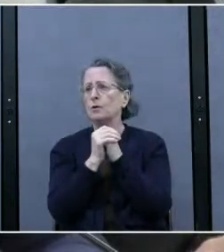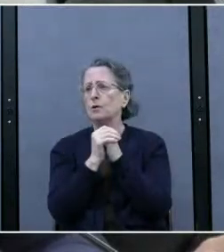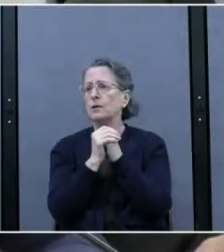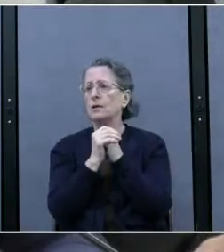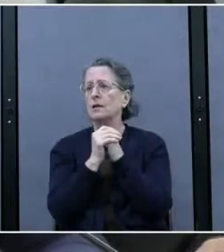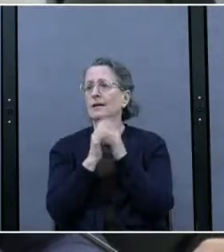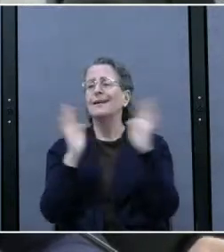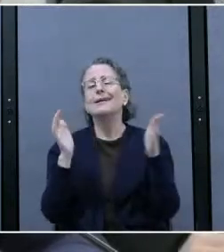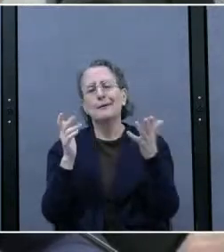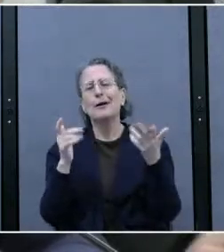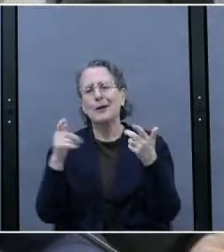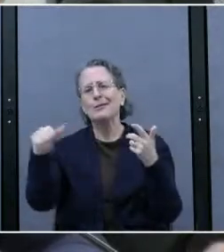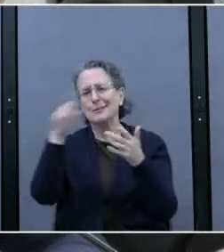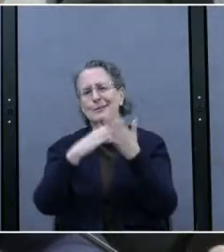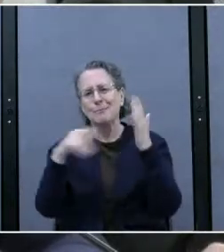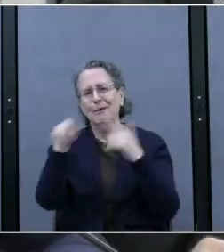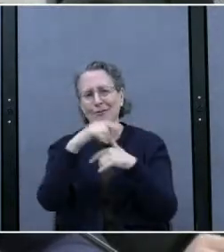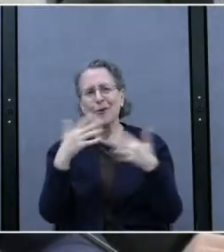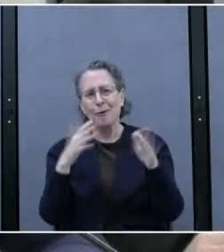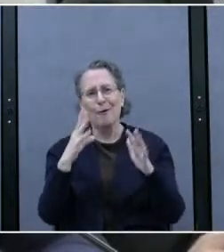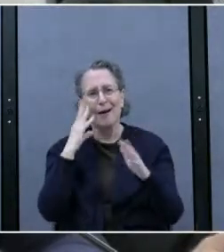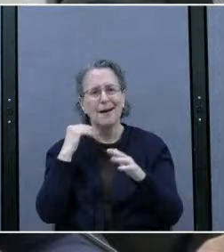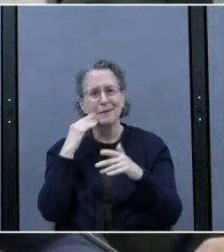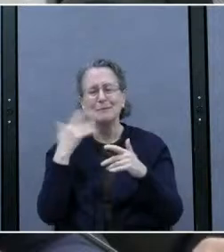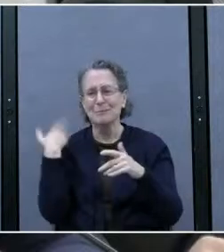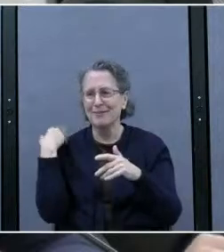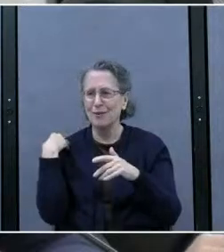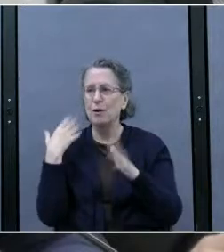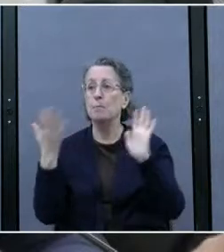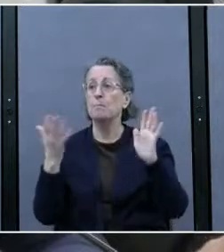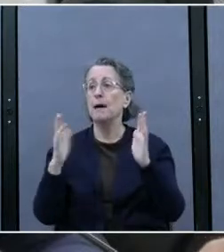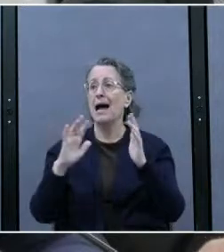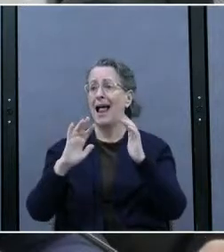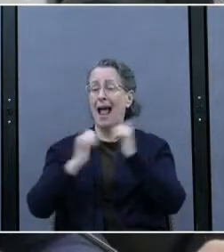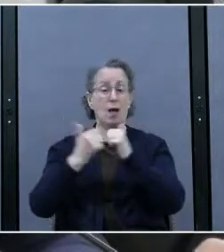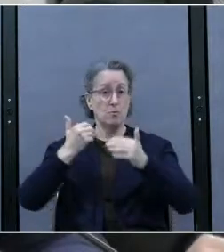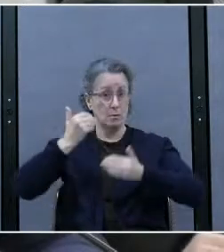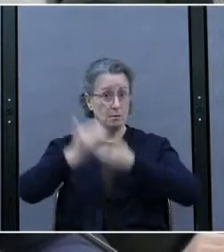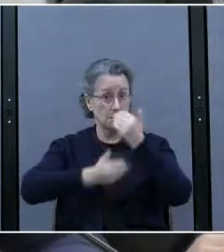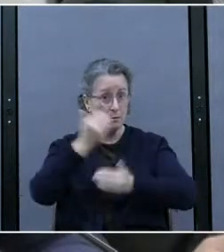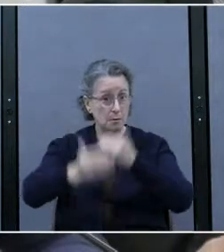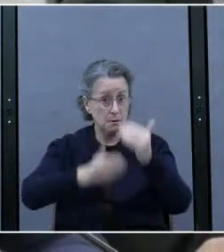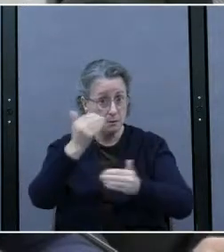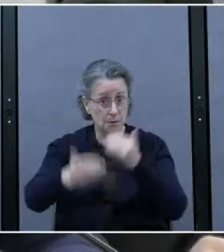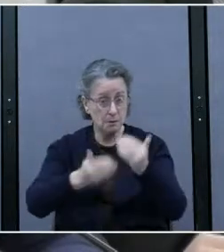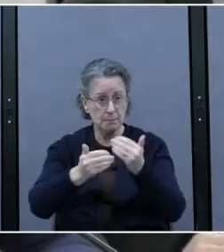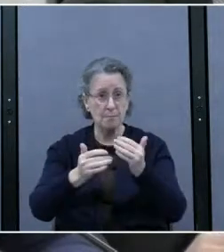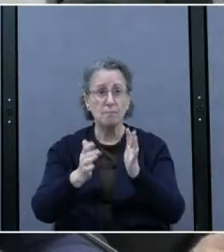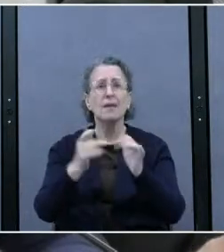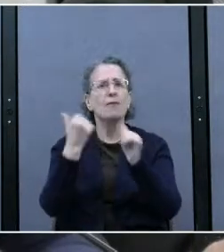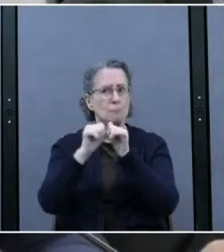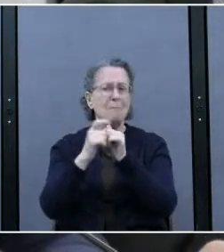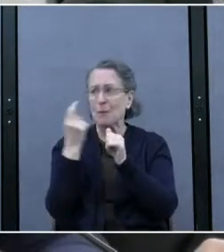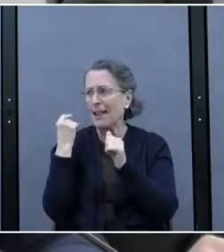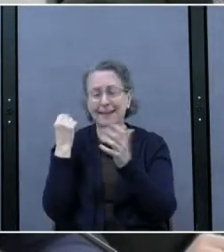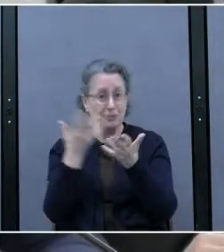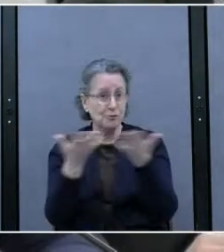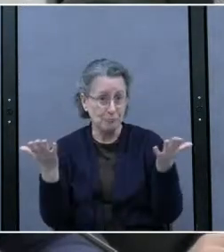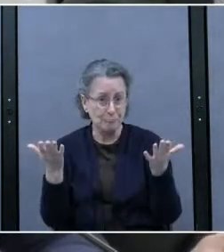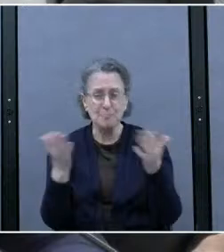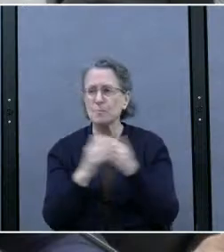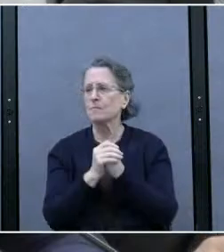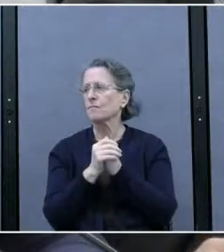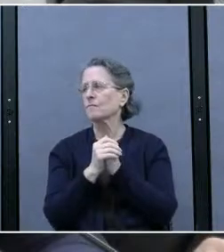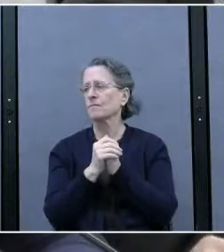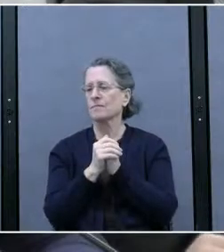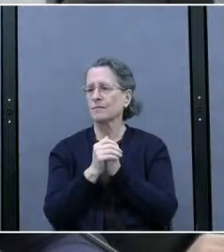before. So my understanding of having participated in these and kind of watched last year's as a reminder is that really